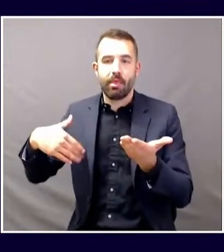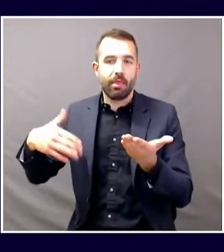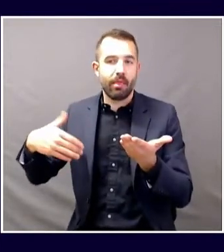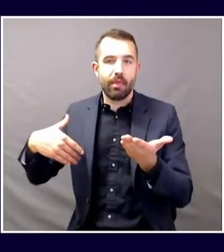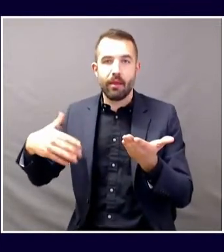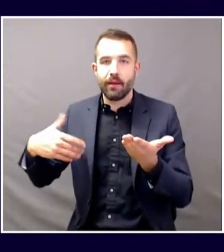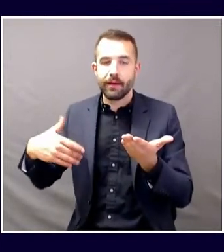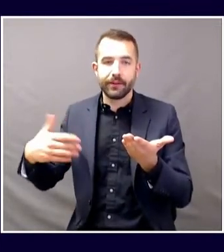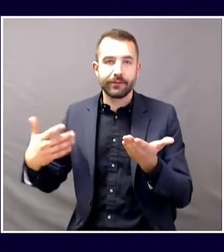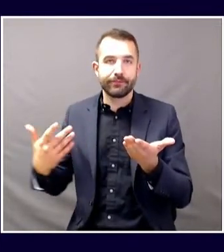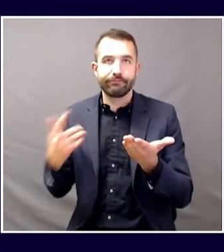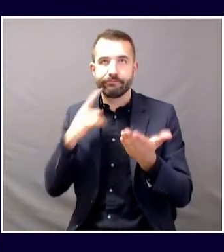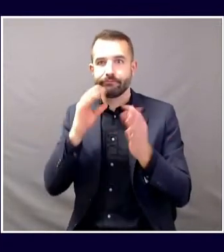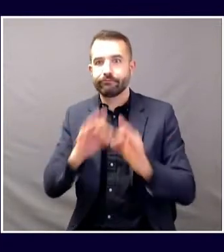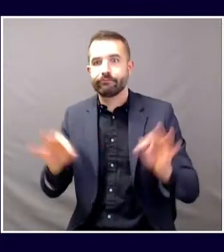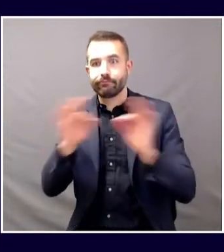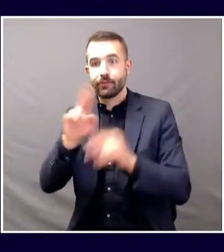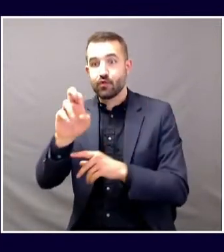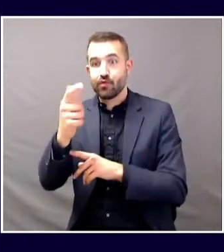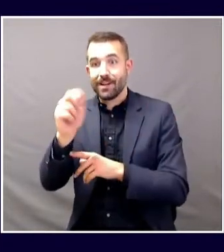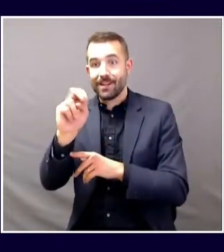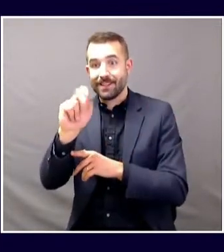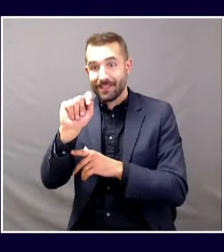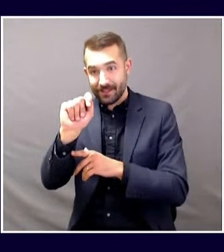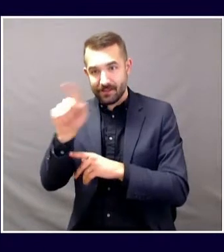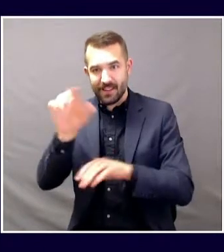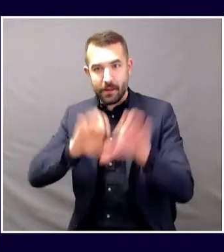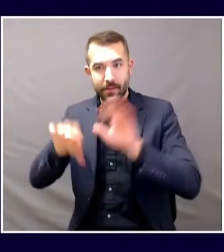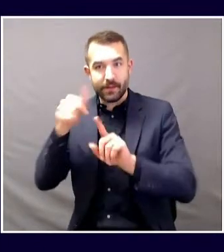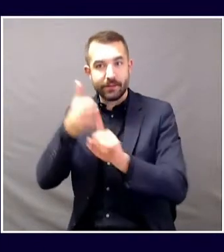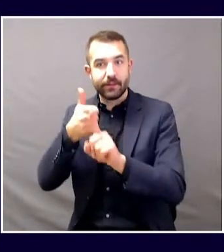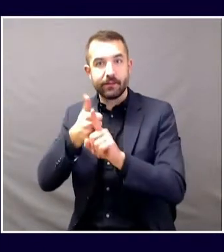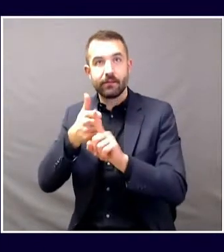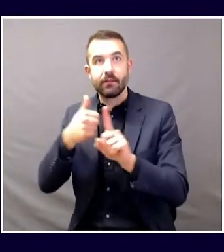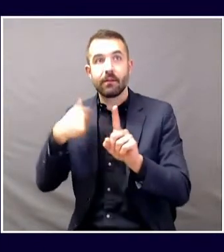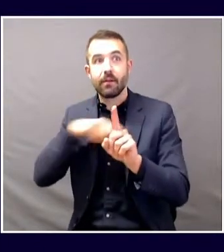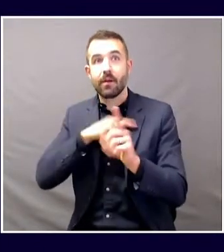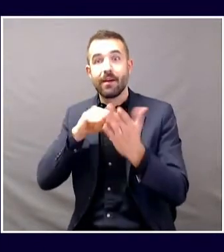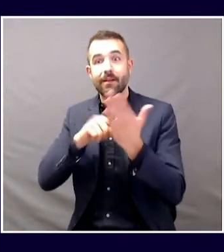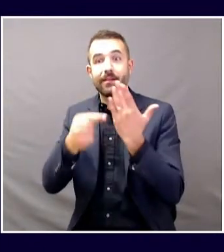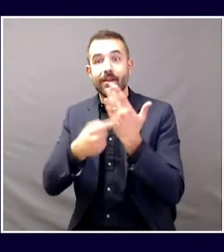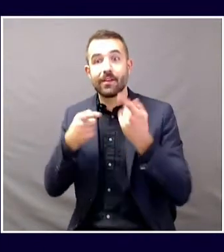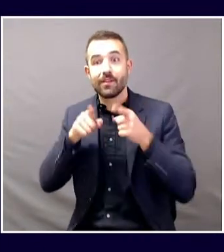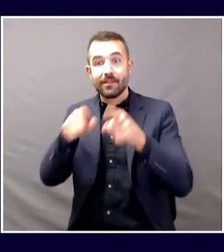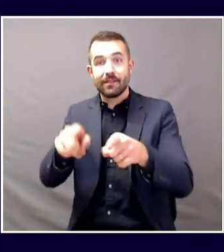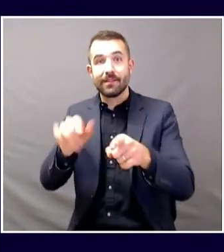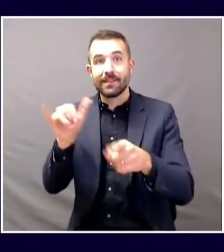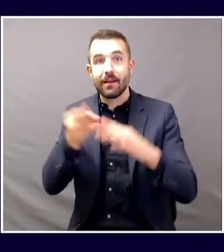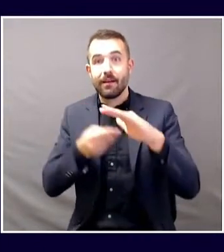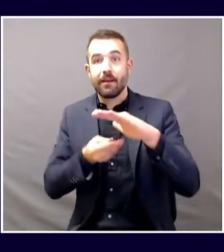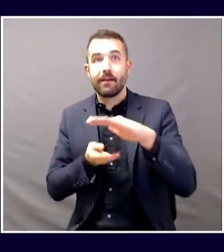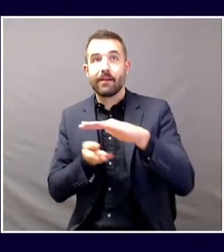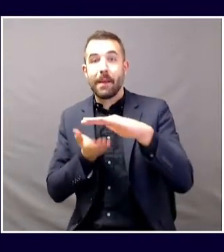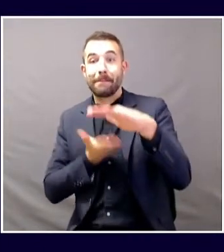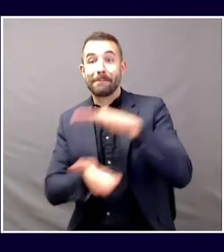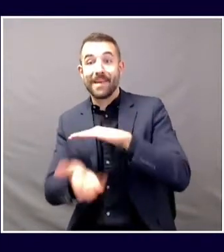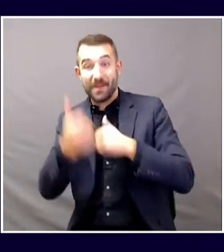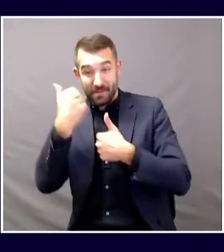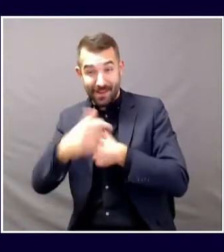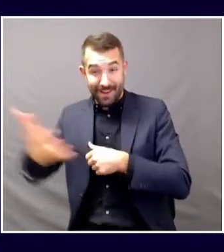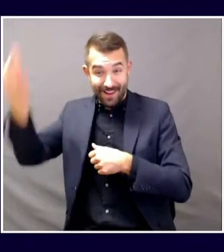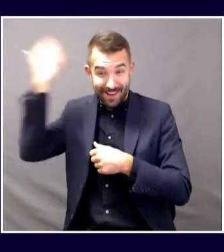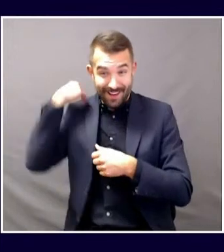though back in March I used an analogy to baking, the thing with reagents is that they are highly specific to the protocol